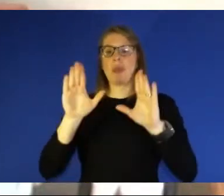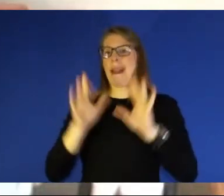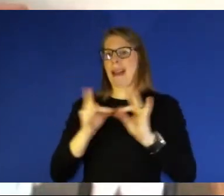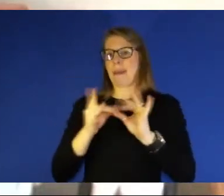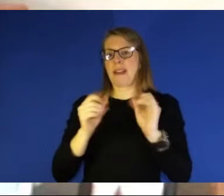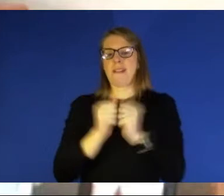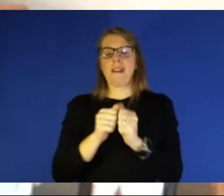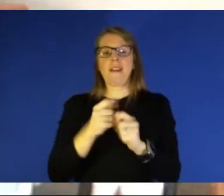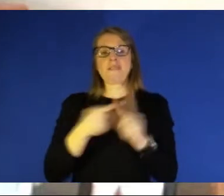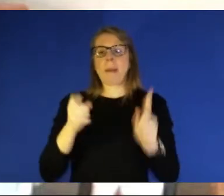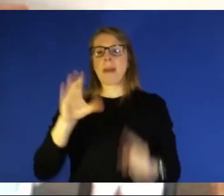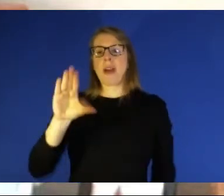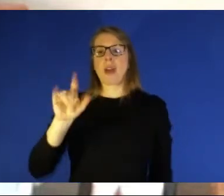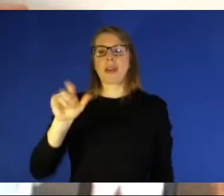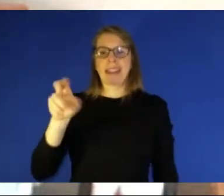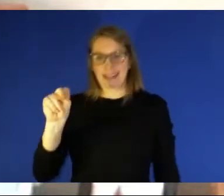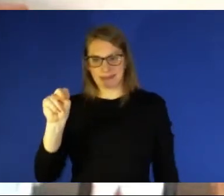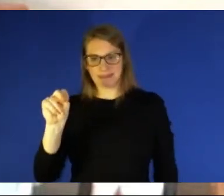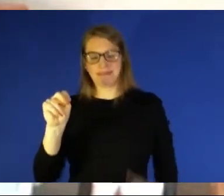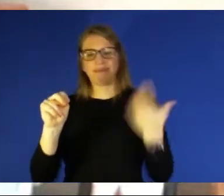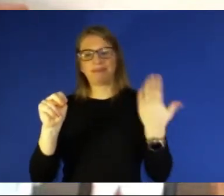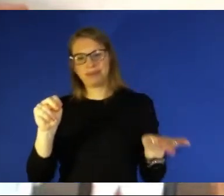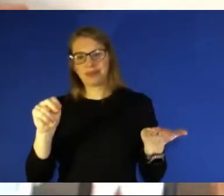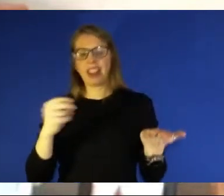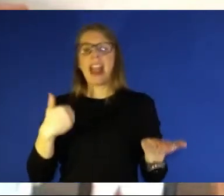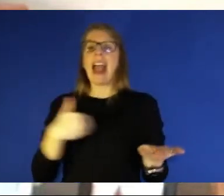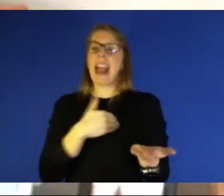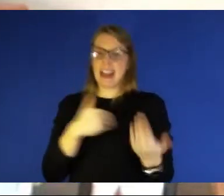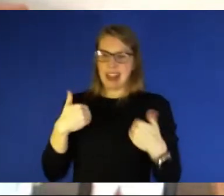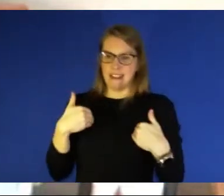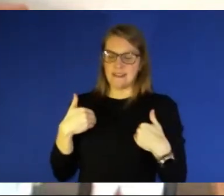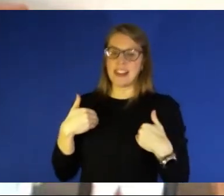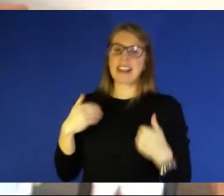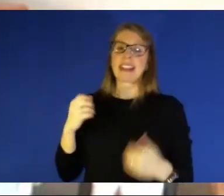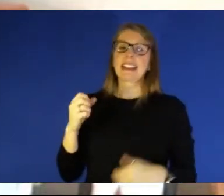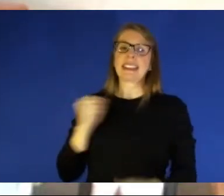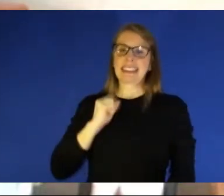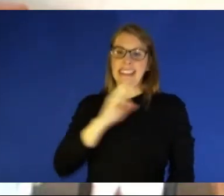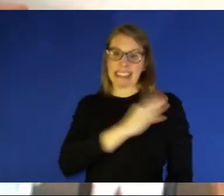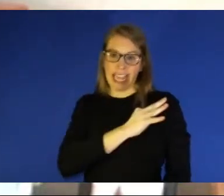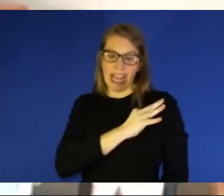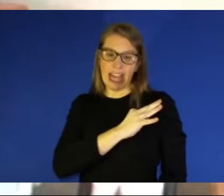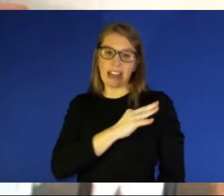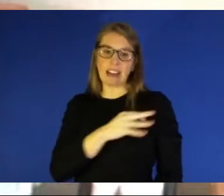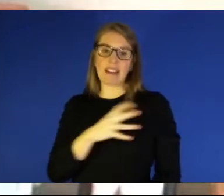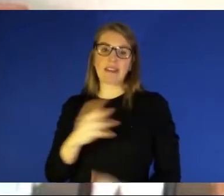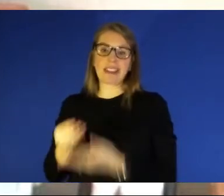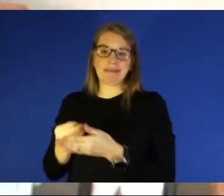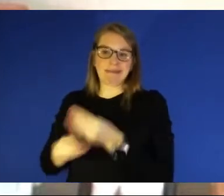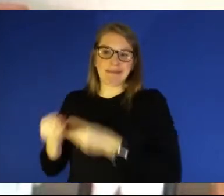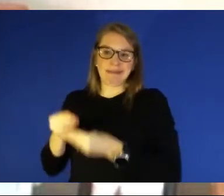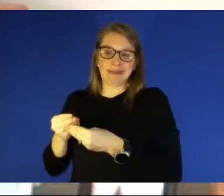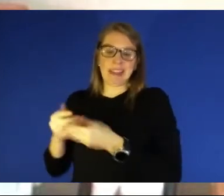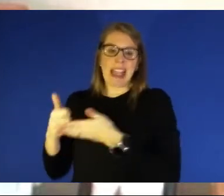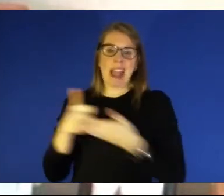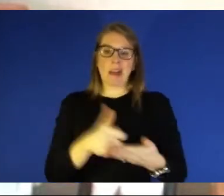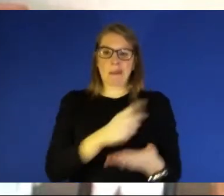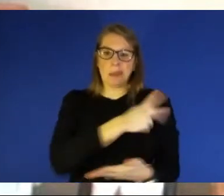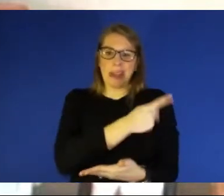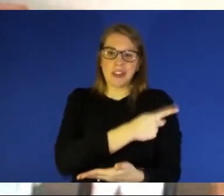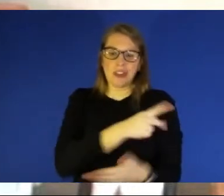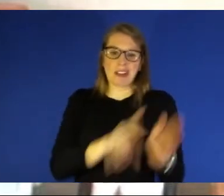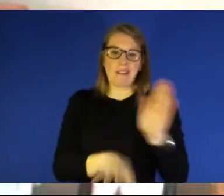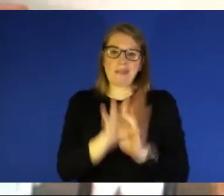Colleen. We definitely have staff from a revenue cycle perspective that help those patients find the